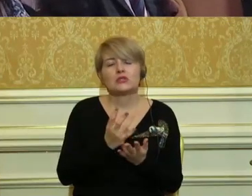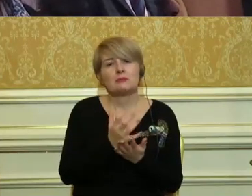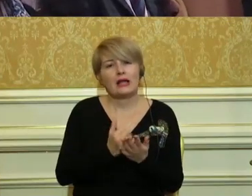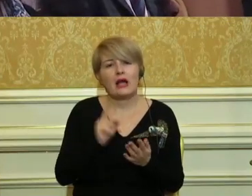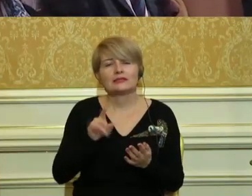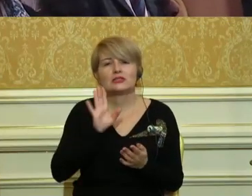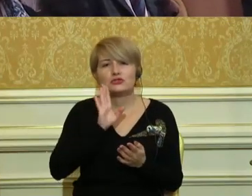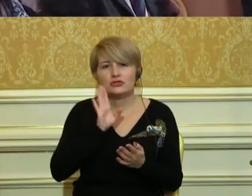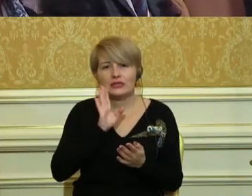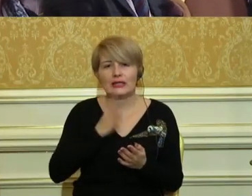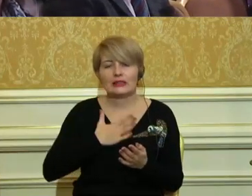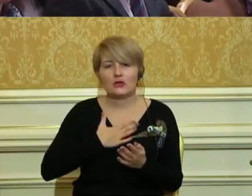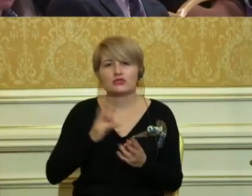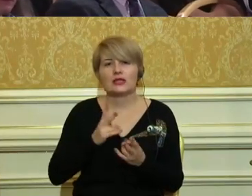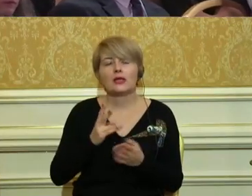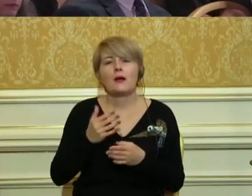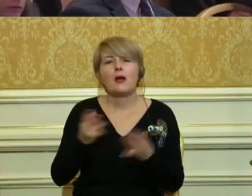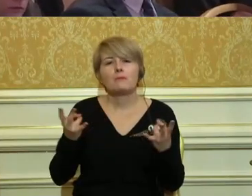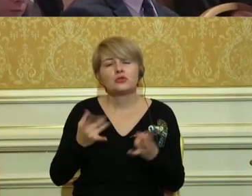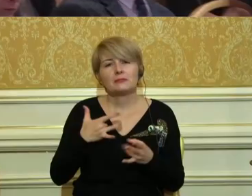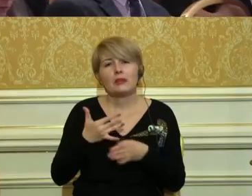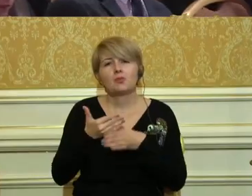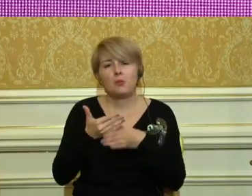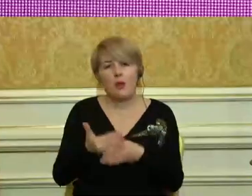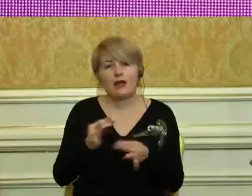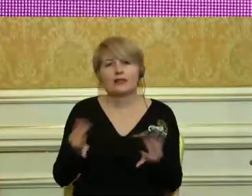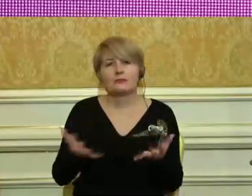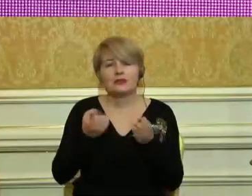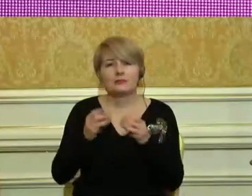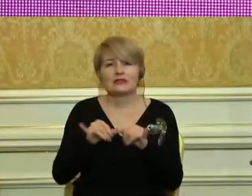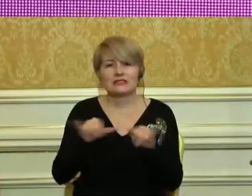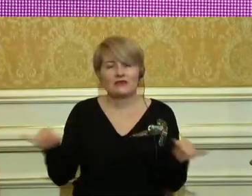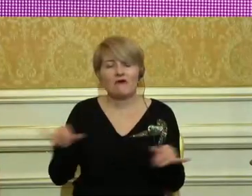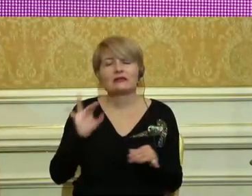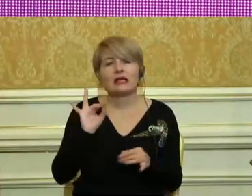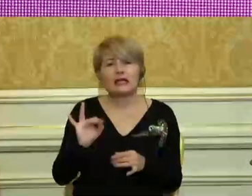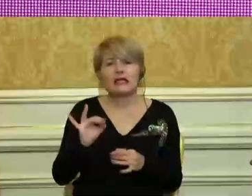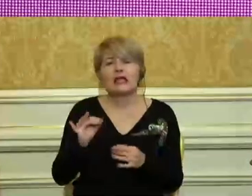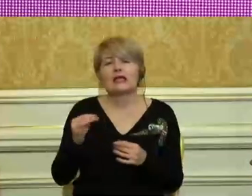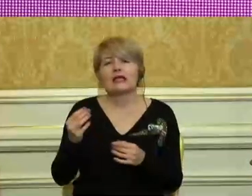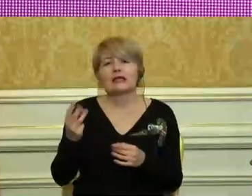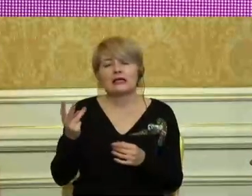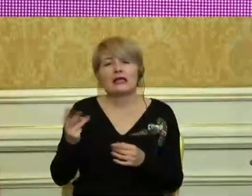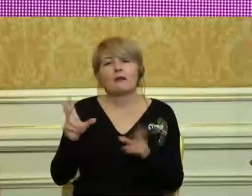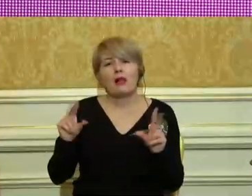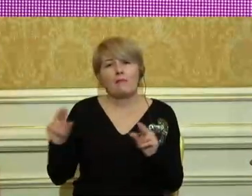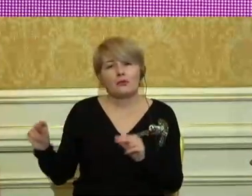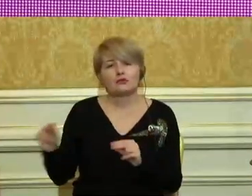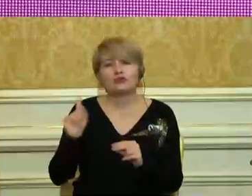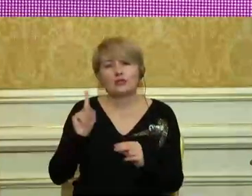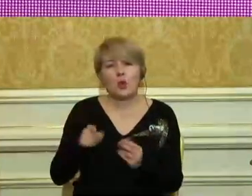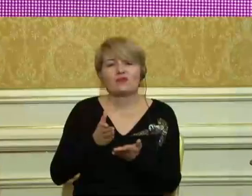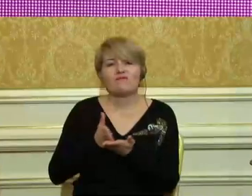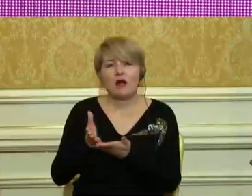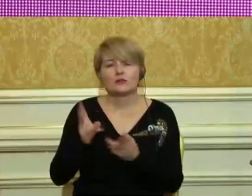keep our women, we have to support them and to develop the abilities. And wealth,